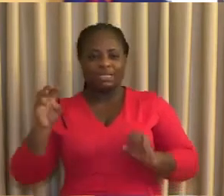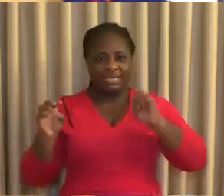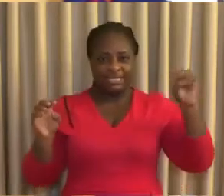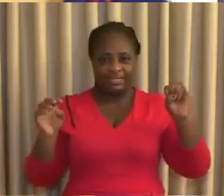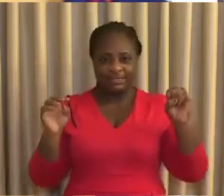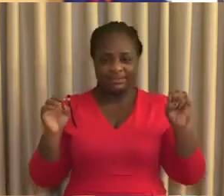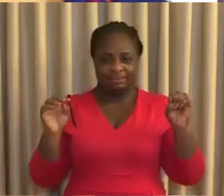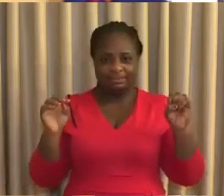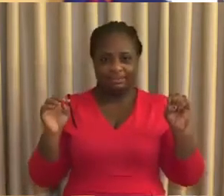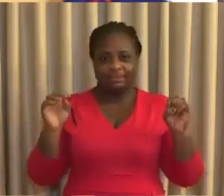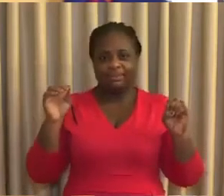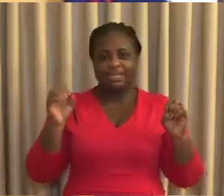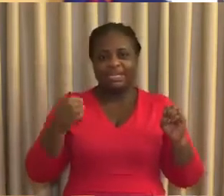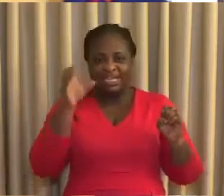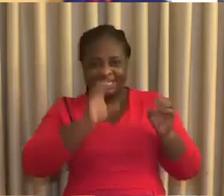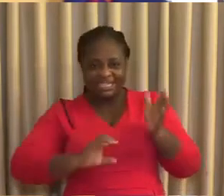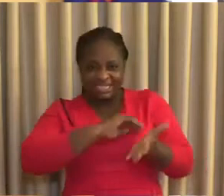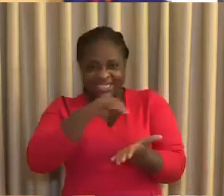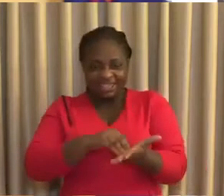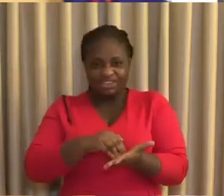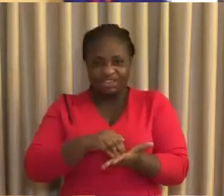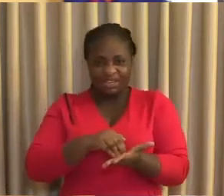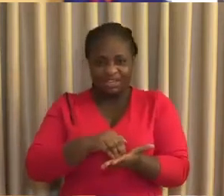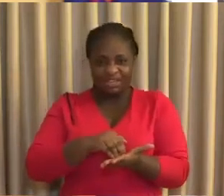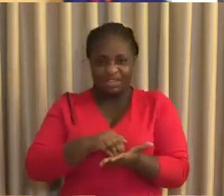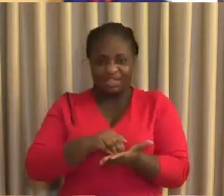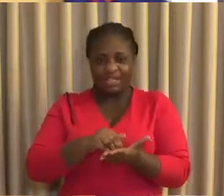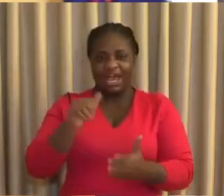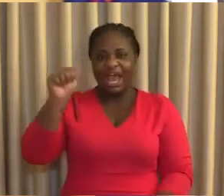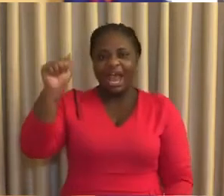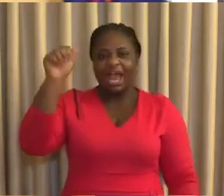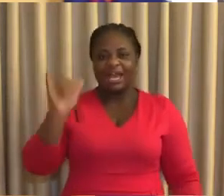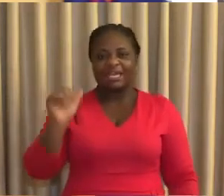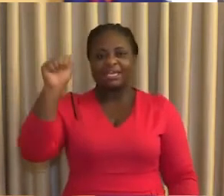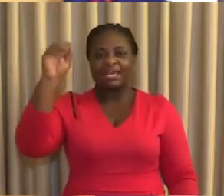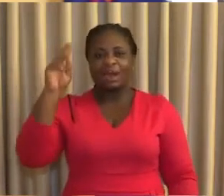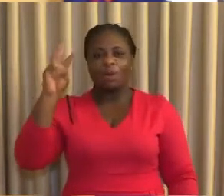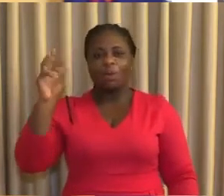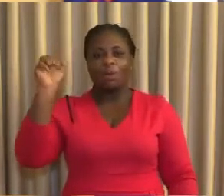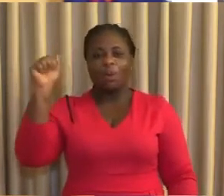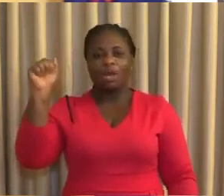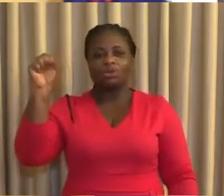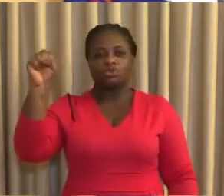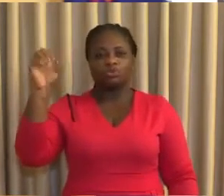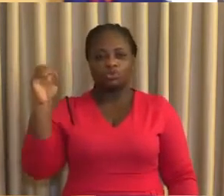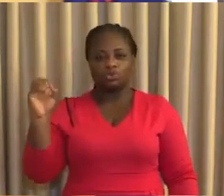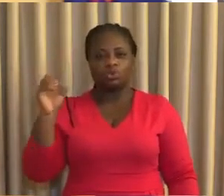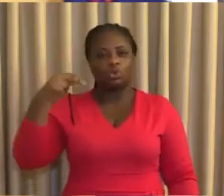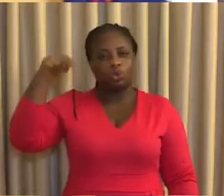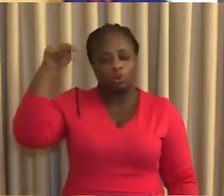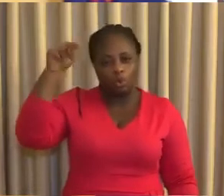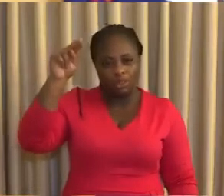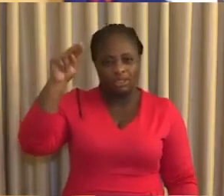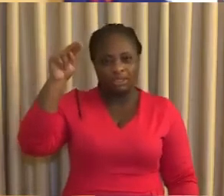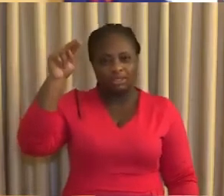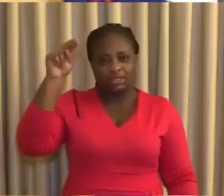Central Municipality, Ayawaso East Municipality, Ayawaso North Municipality, Ayawaso